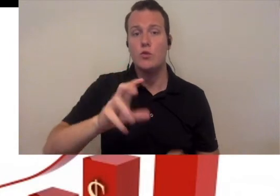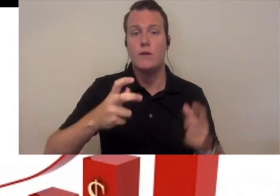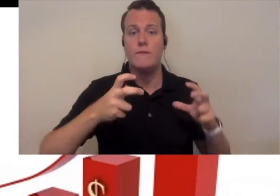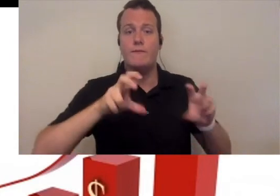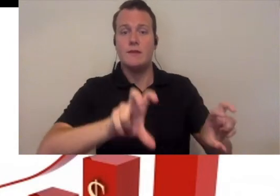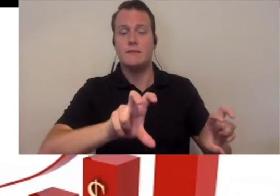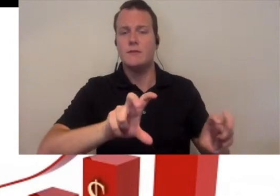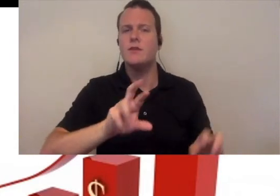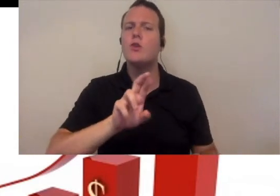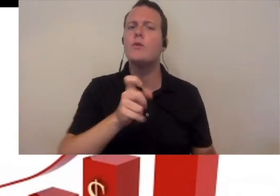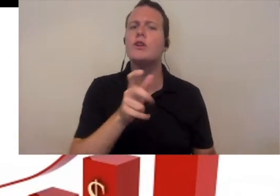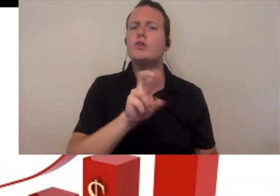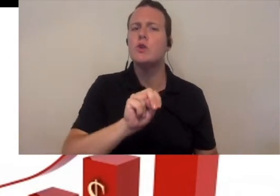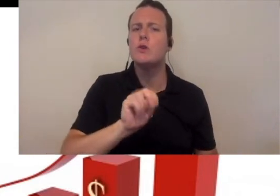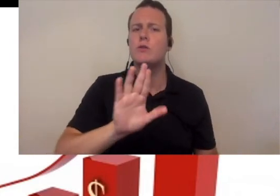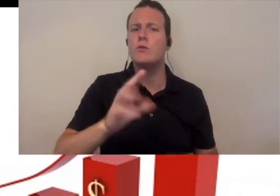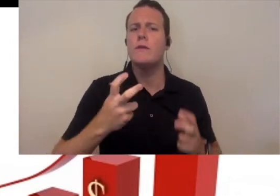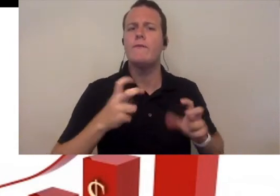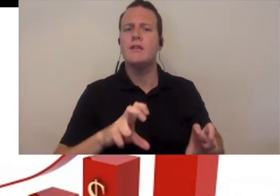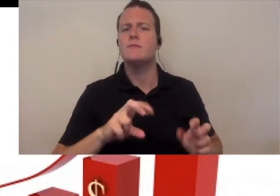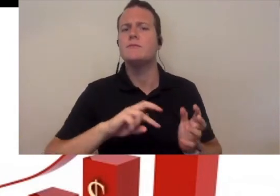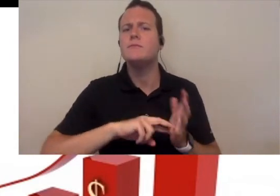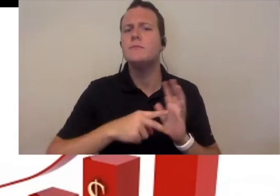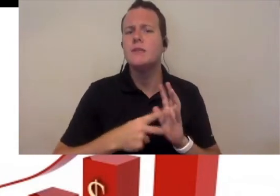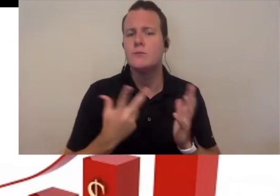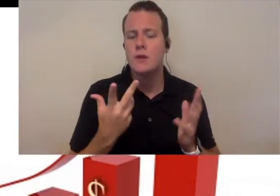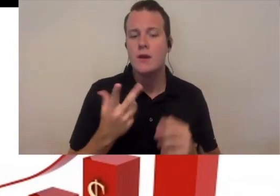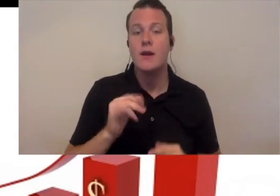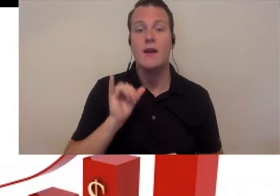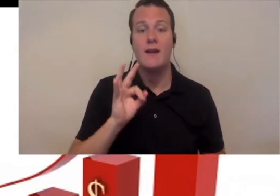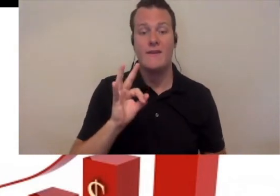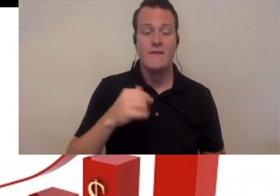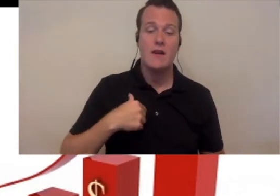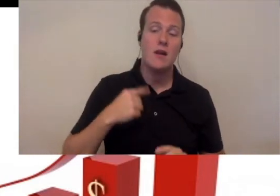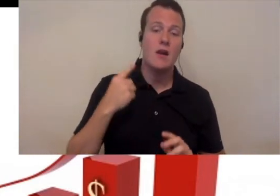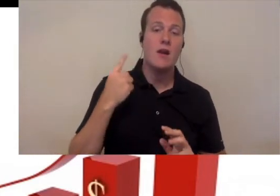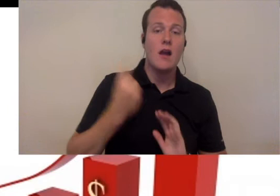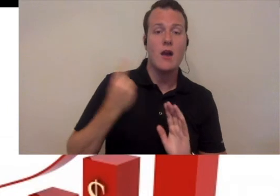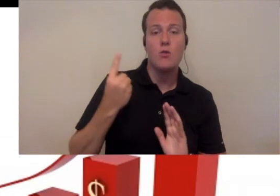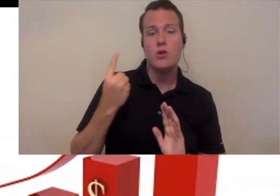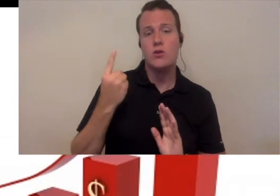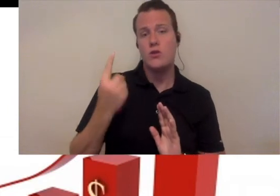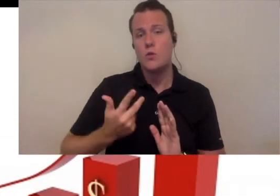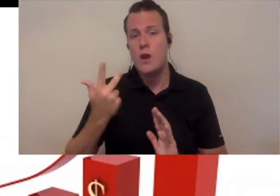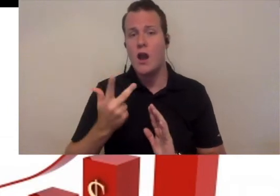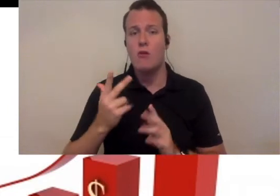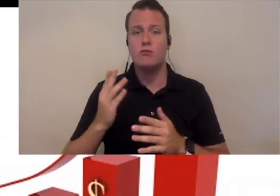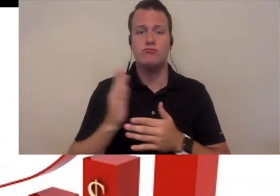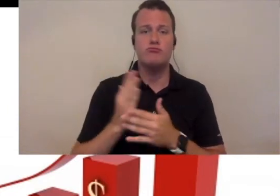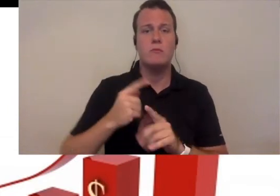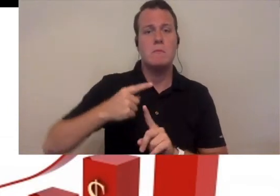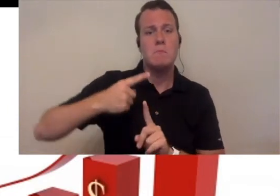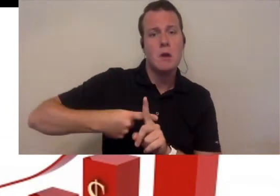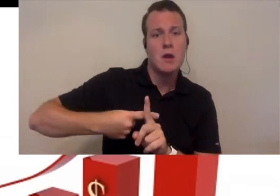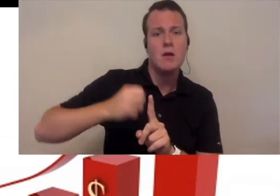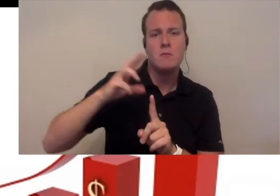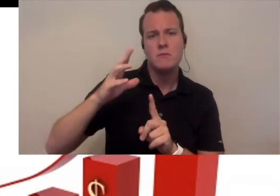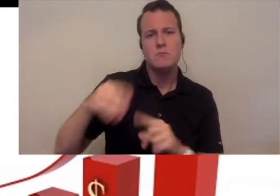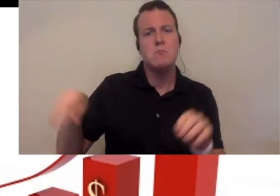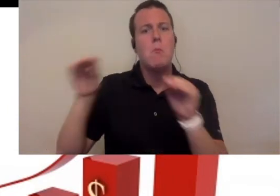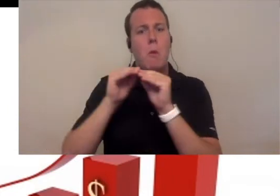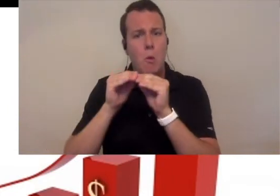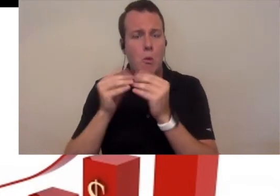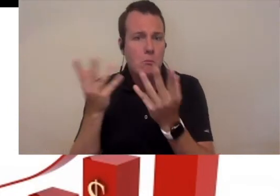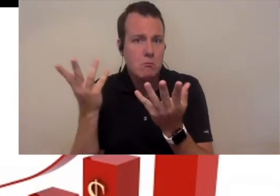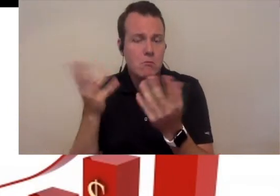So when we talk about return on investment, if I spend 1 to 2 or 3 hours a month or more